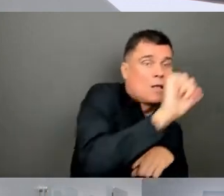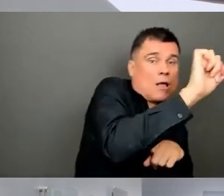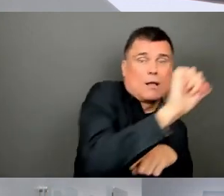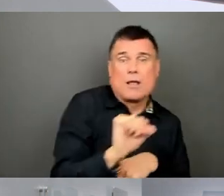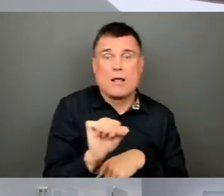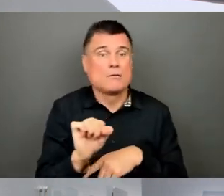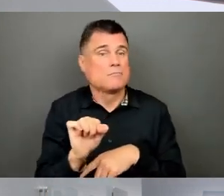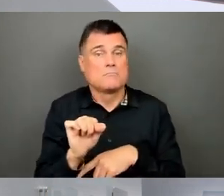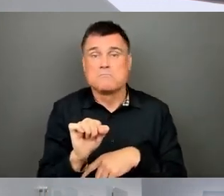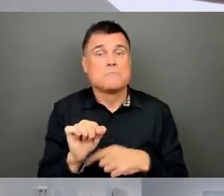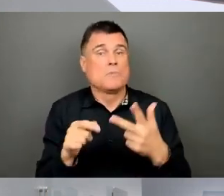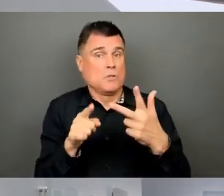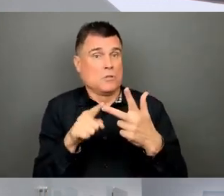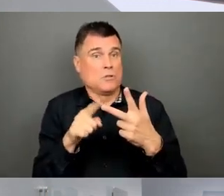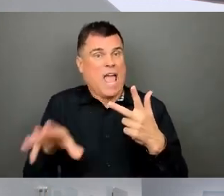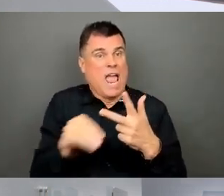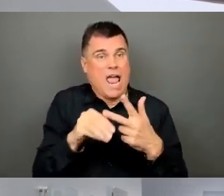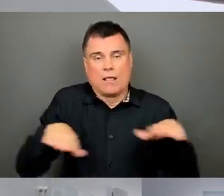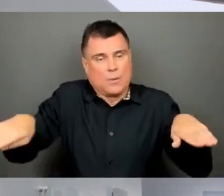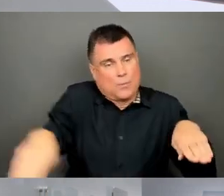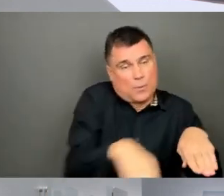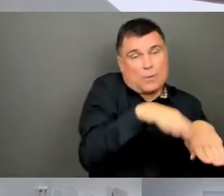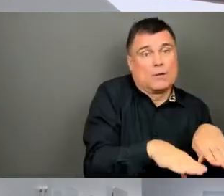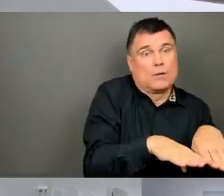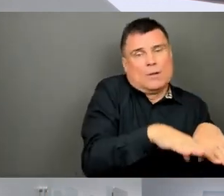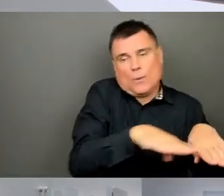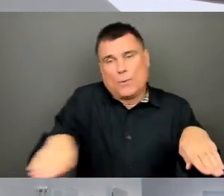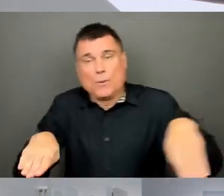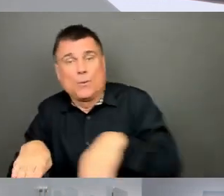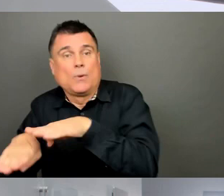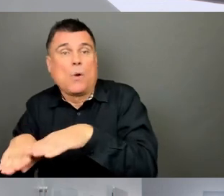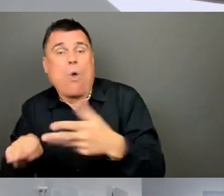You can go back to part 1 and part 2 if it works for you.